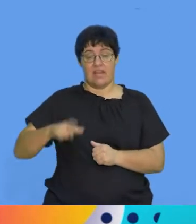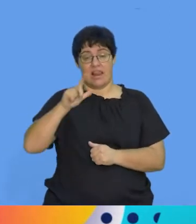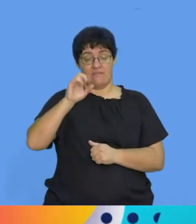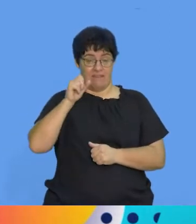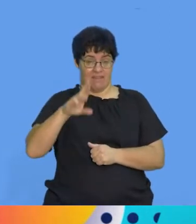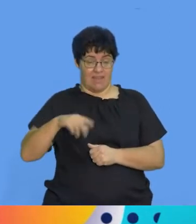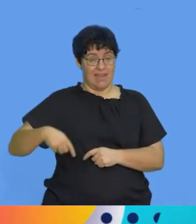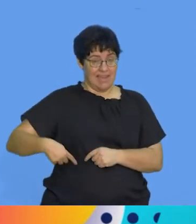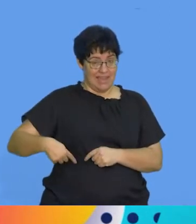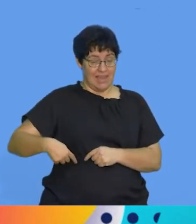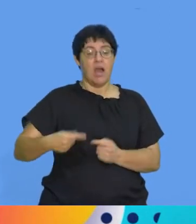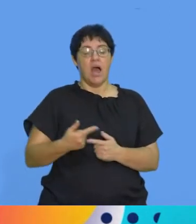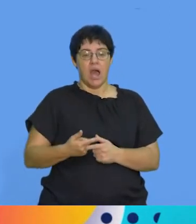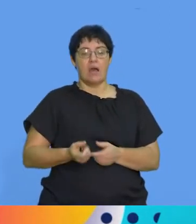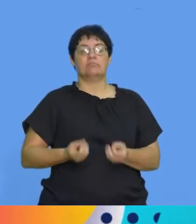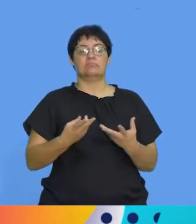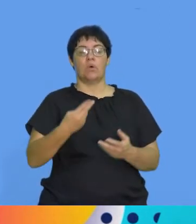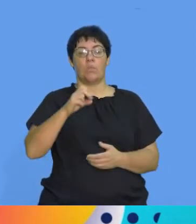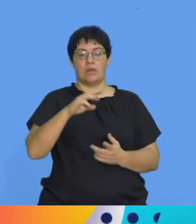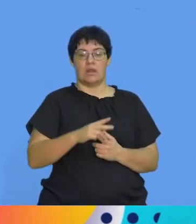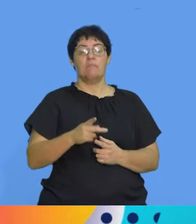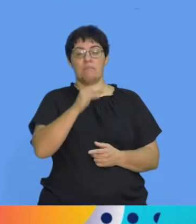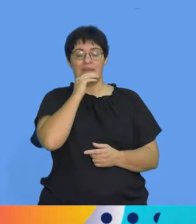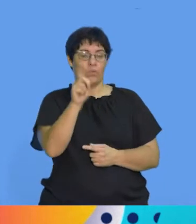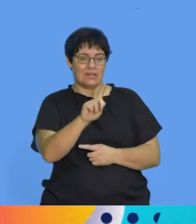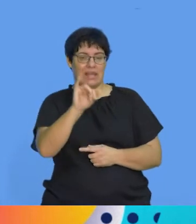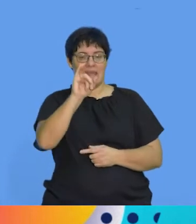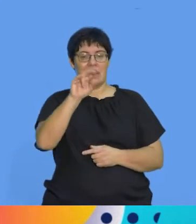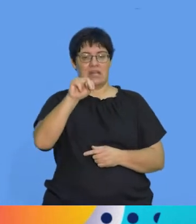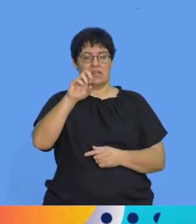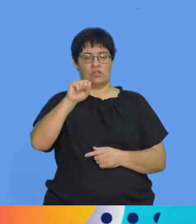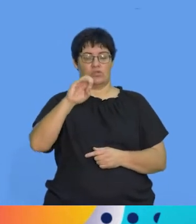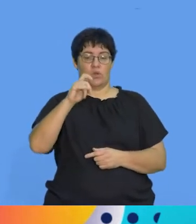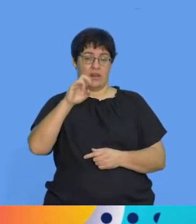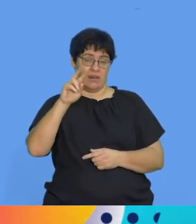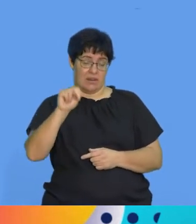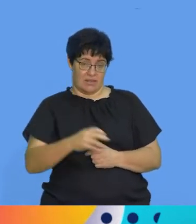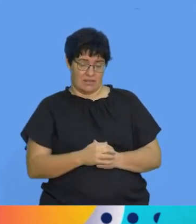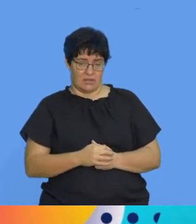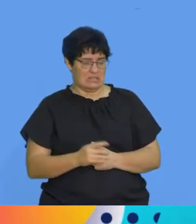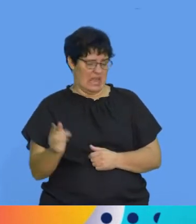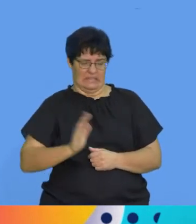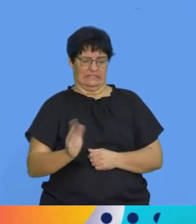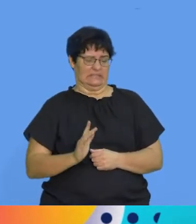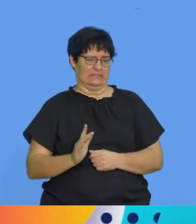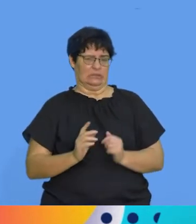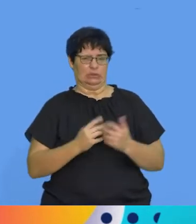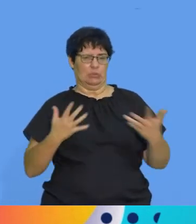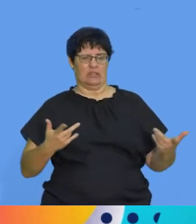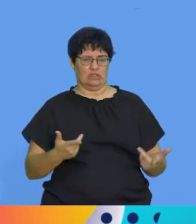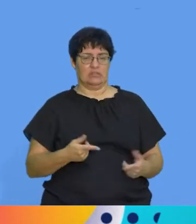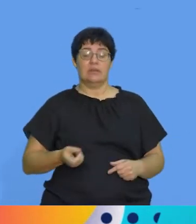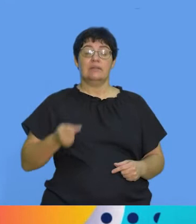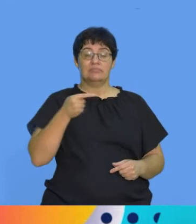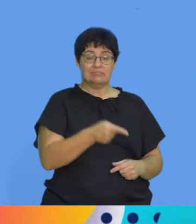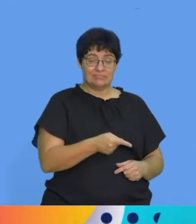an organ called your liver, and it produces a hormone called insulin. And it says, oh, glucose, no, no. And